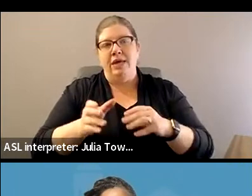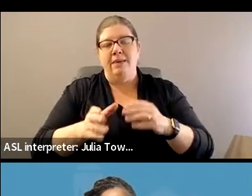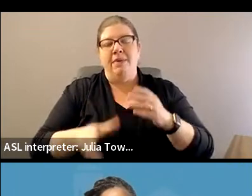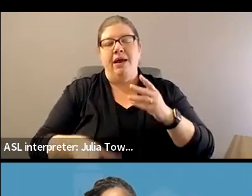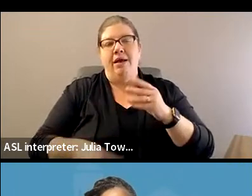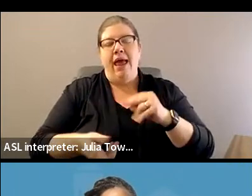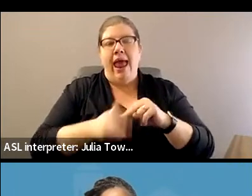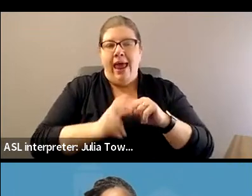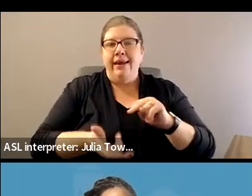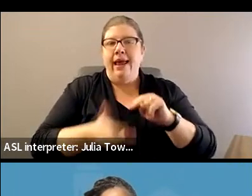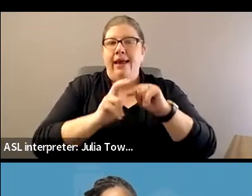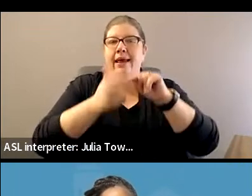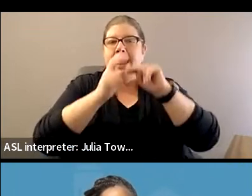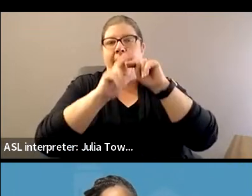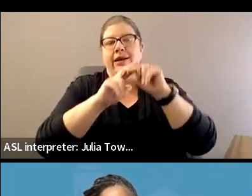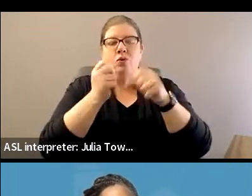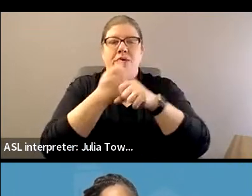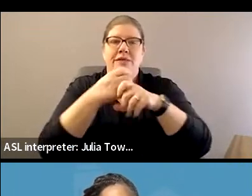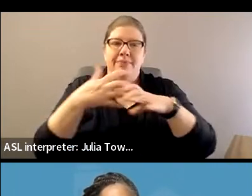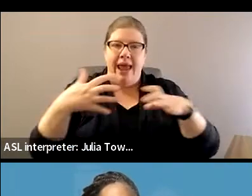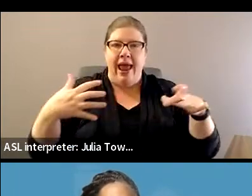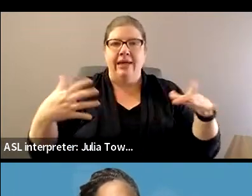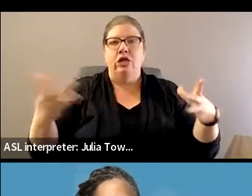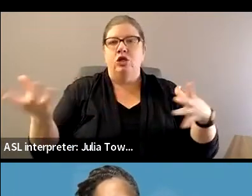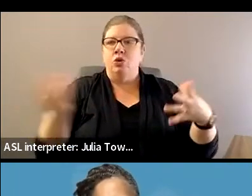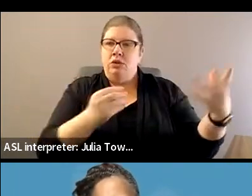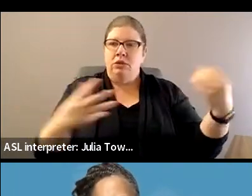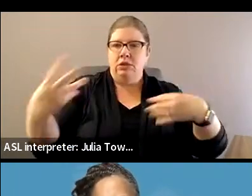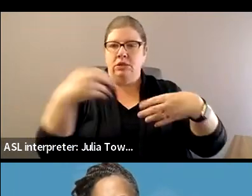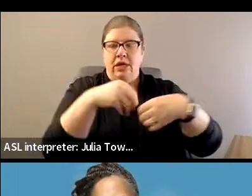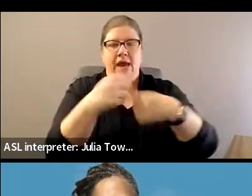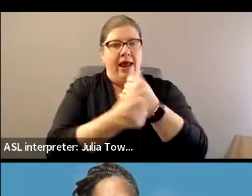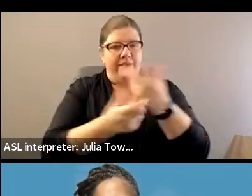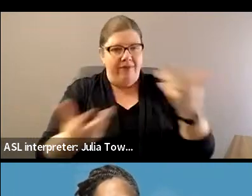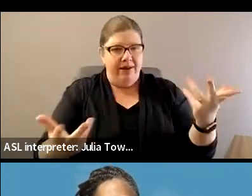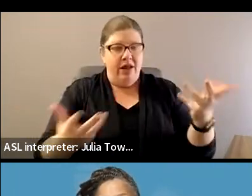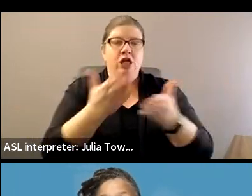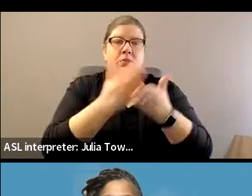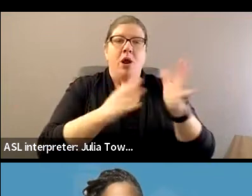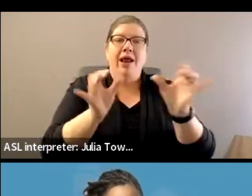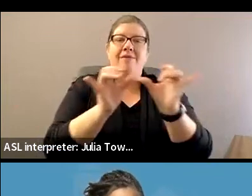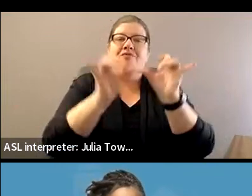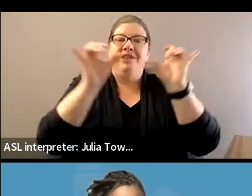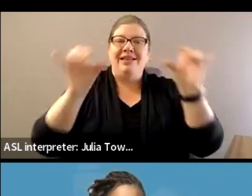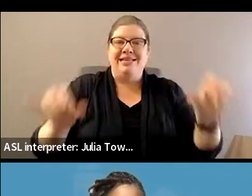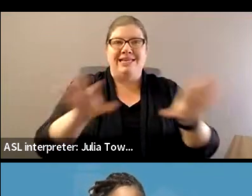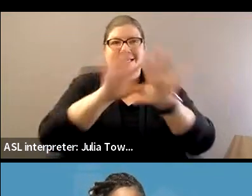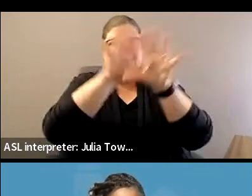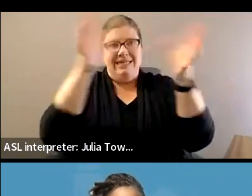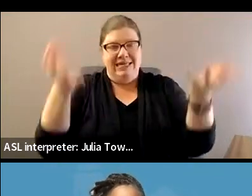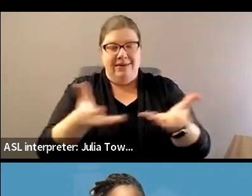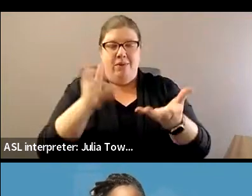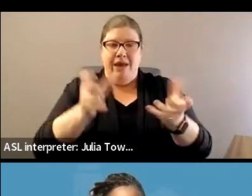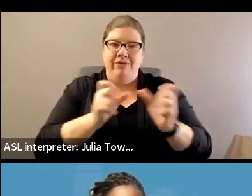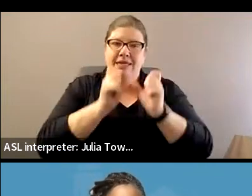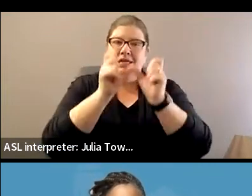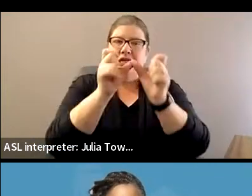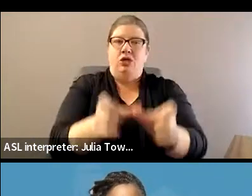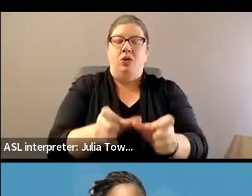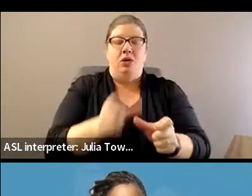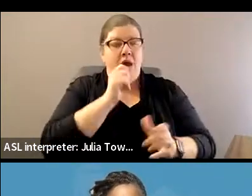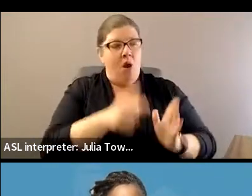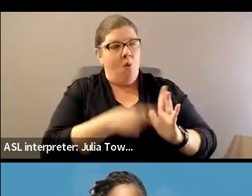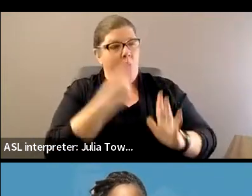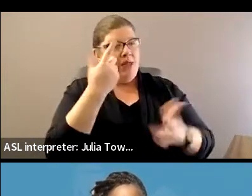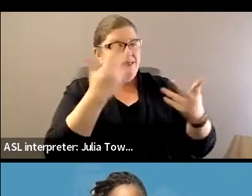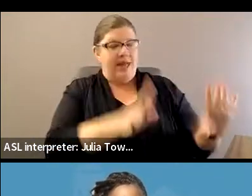we expand that to make sure that we're covering all bases. And it is part of a system that it will have to continue. It's not a system